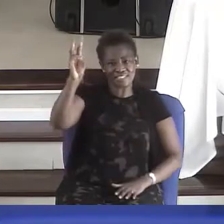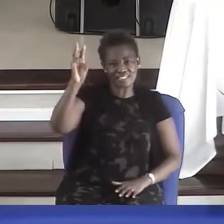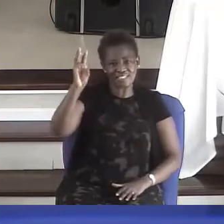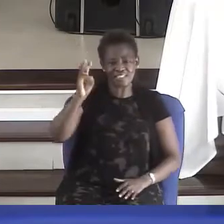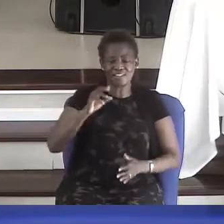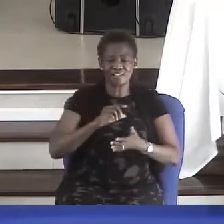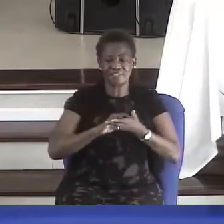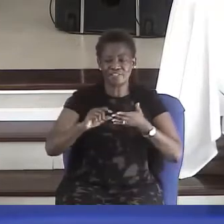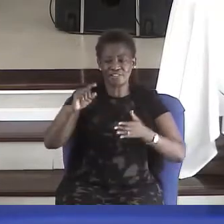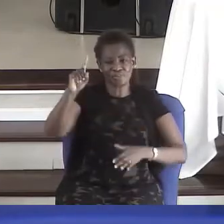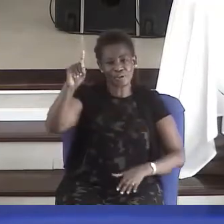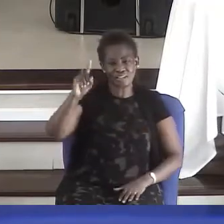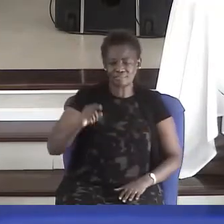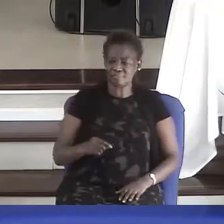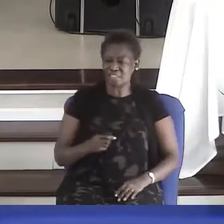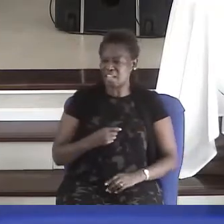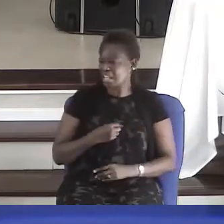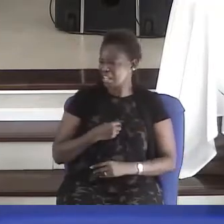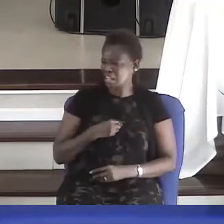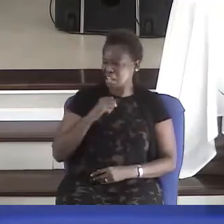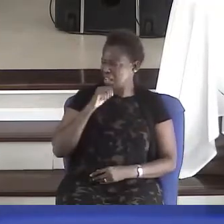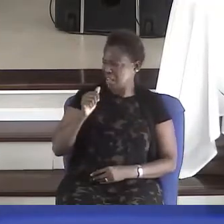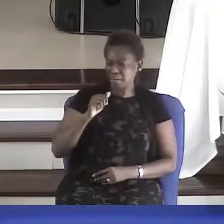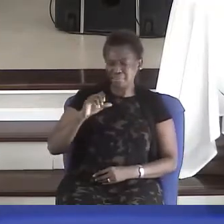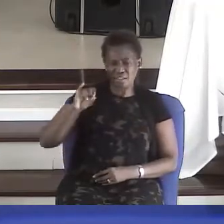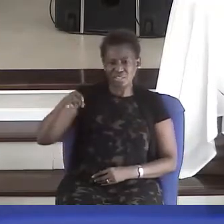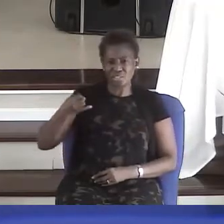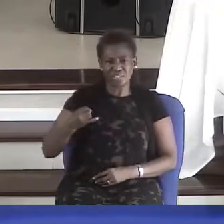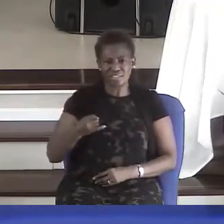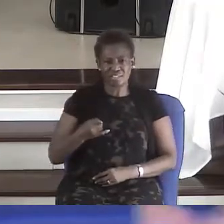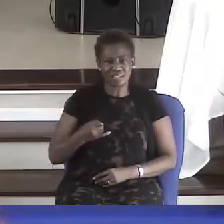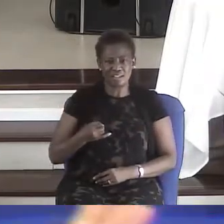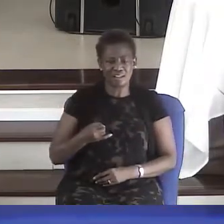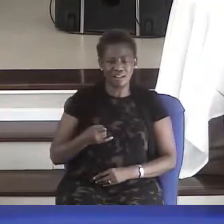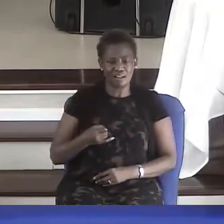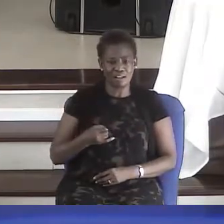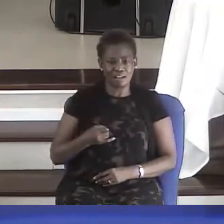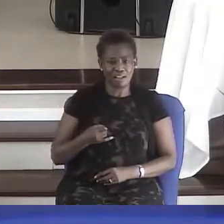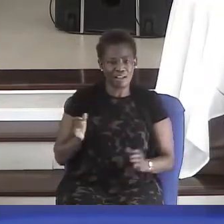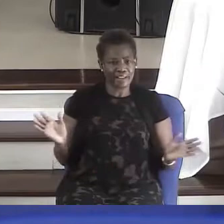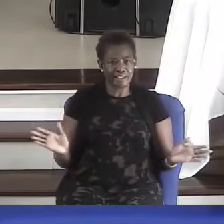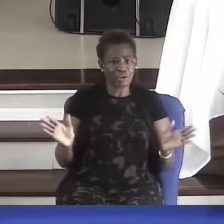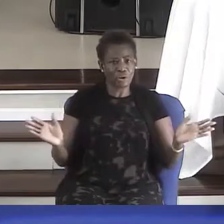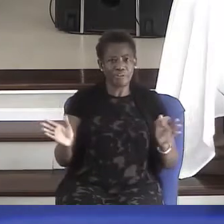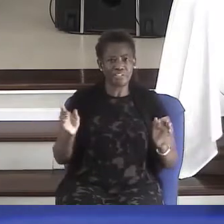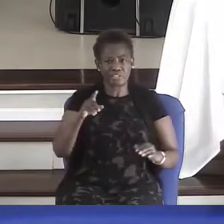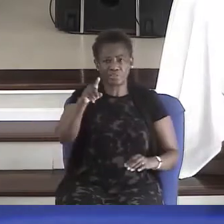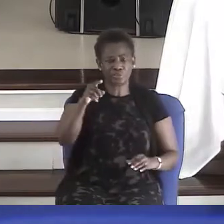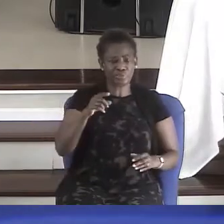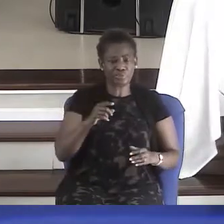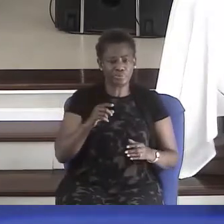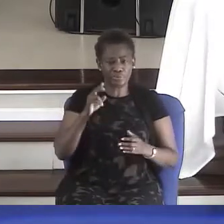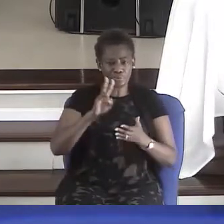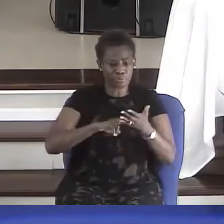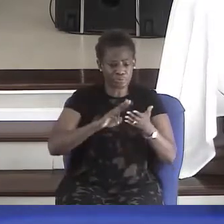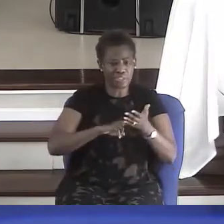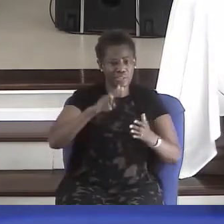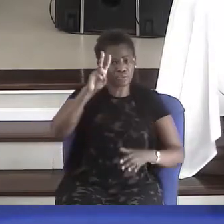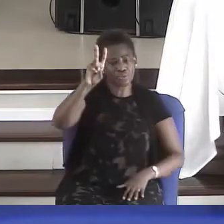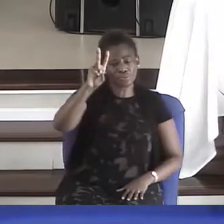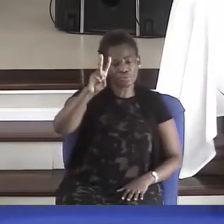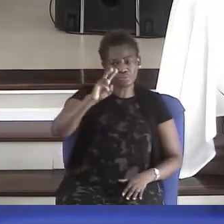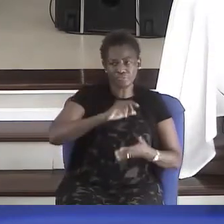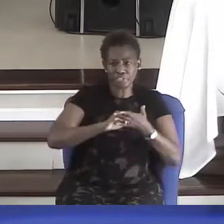encouraging you to read these passages, these two passages from Isaiah. I'm encouraging you to read all the chapters of Isaiah. Oh God, Pastor, I can't.